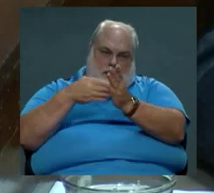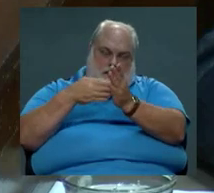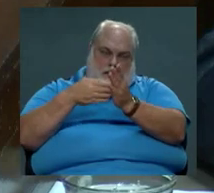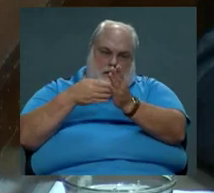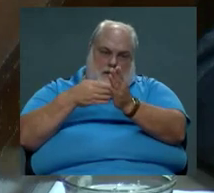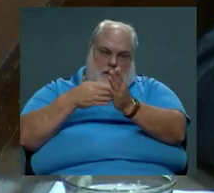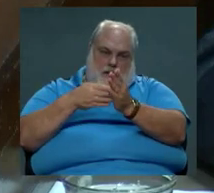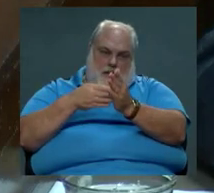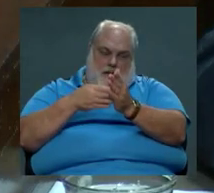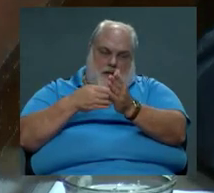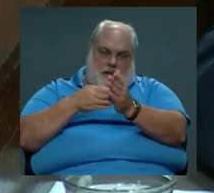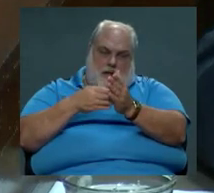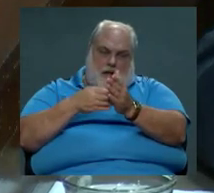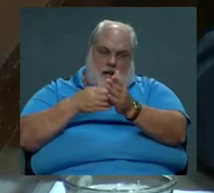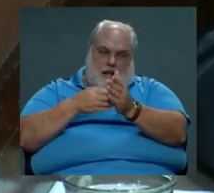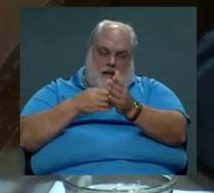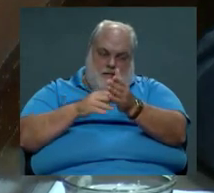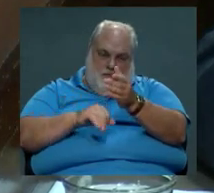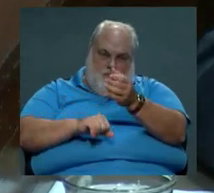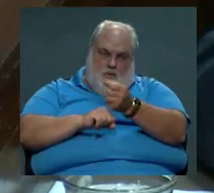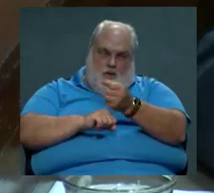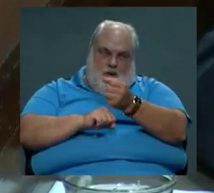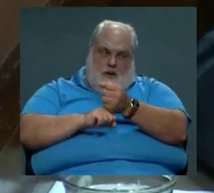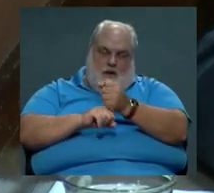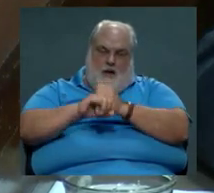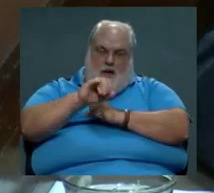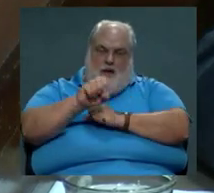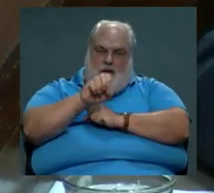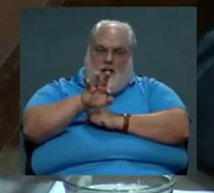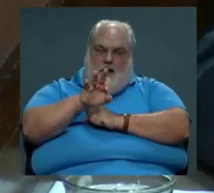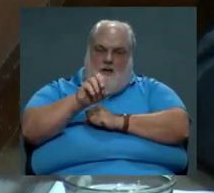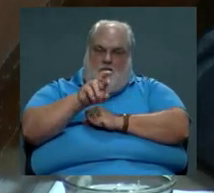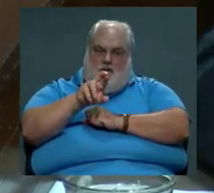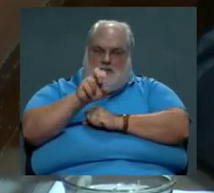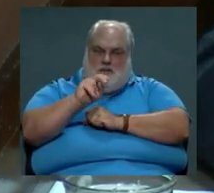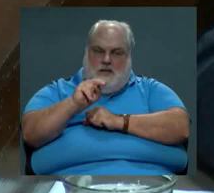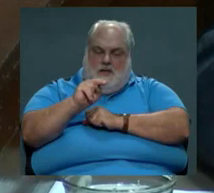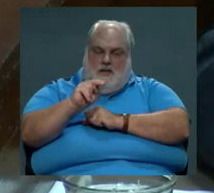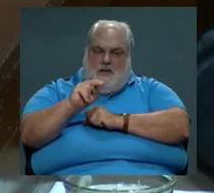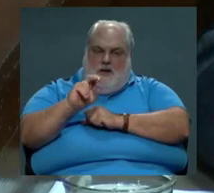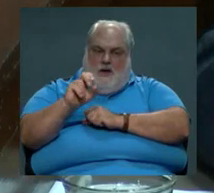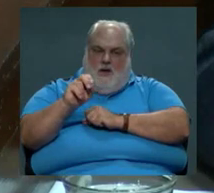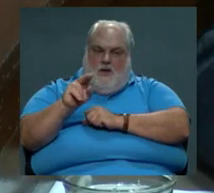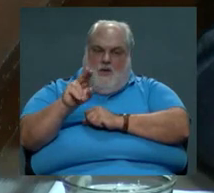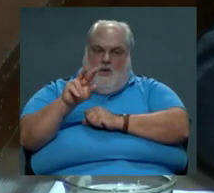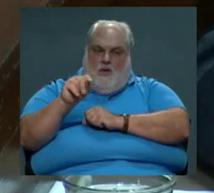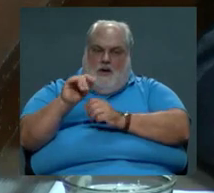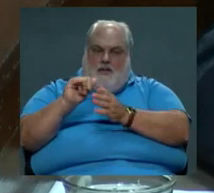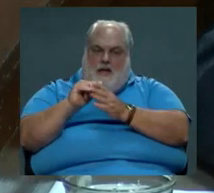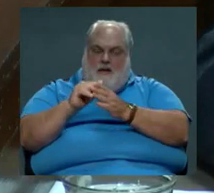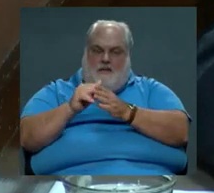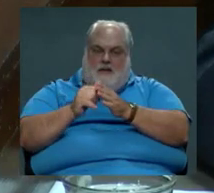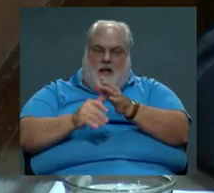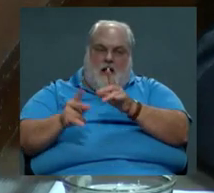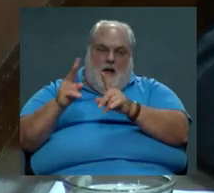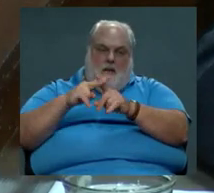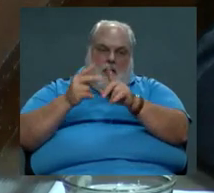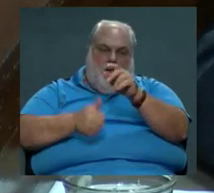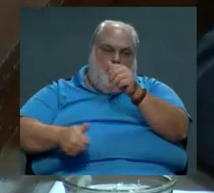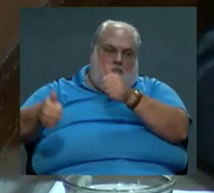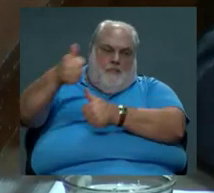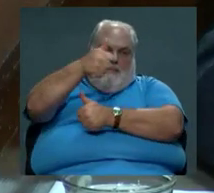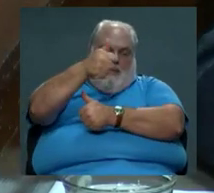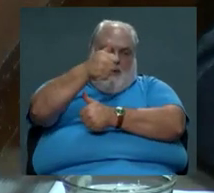got a favorable verdict in the Jefferson Circuit Court. That is on appeal now to the Arkansas